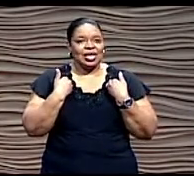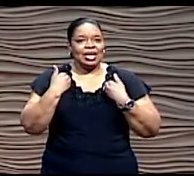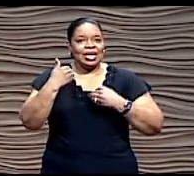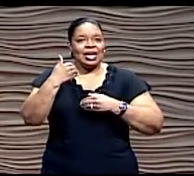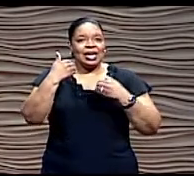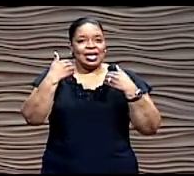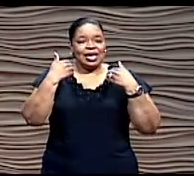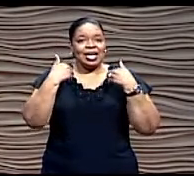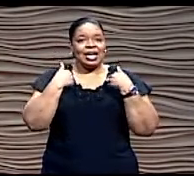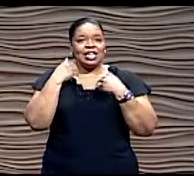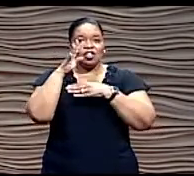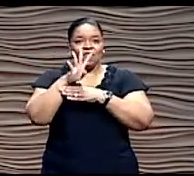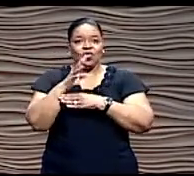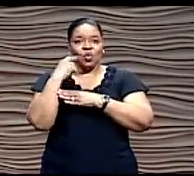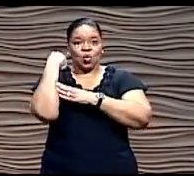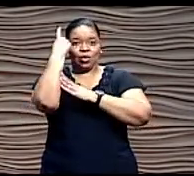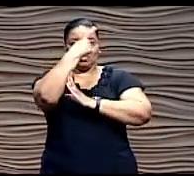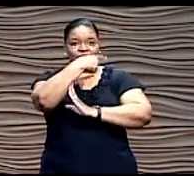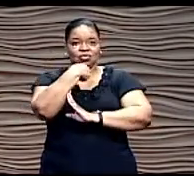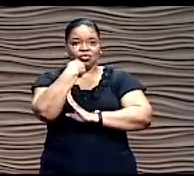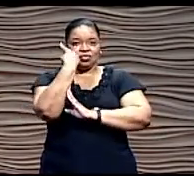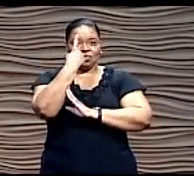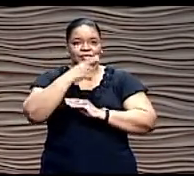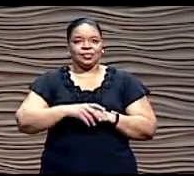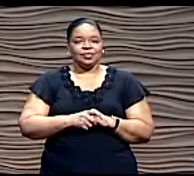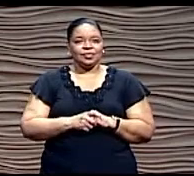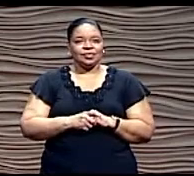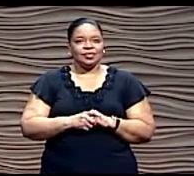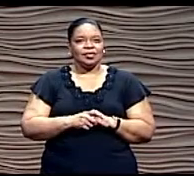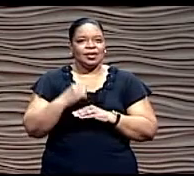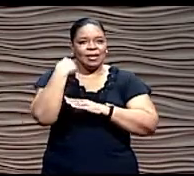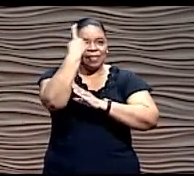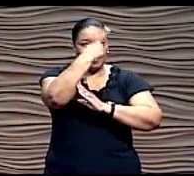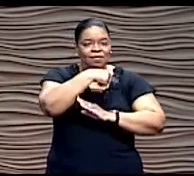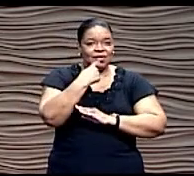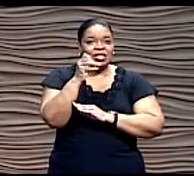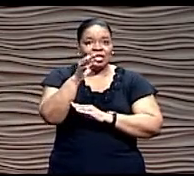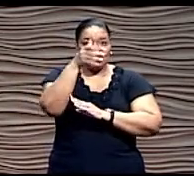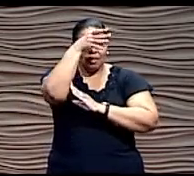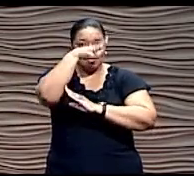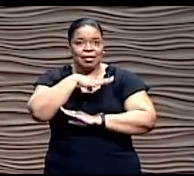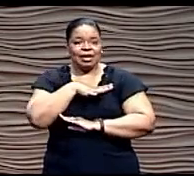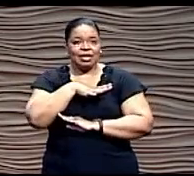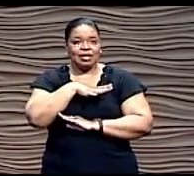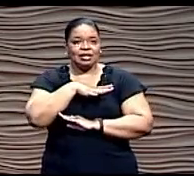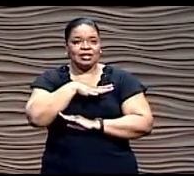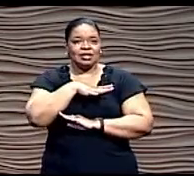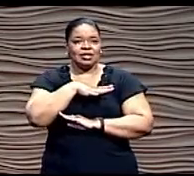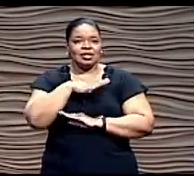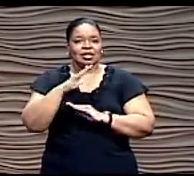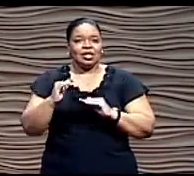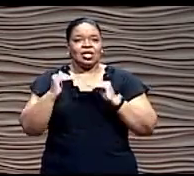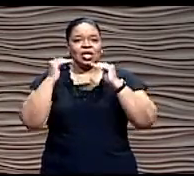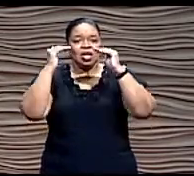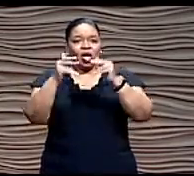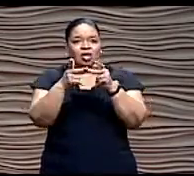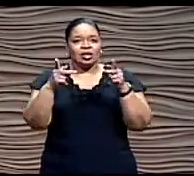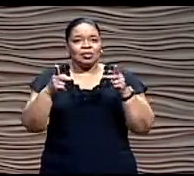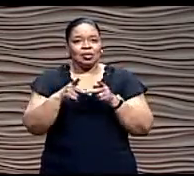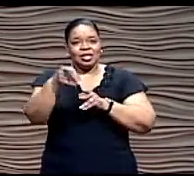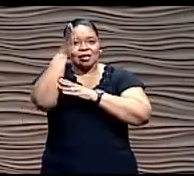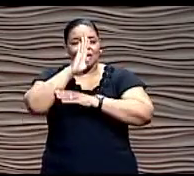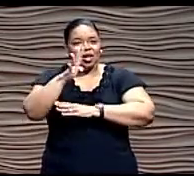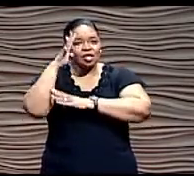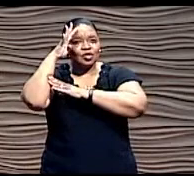has four faces. The face of a man, the exalted position of God's